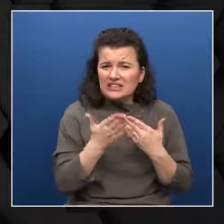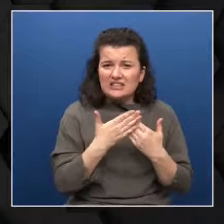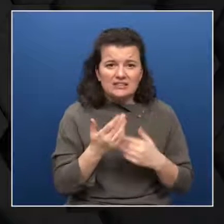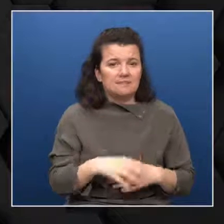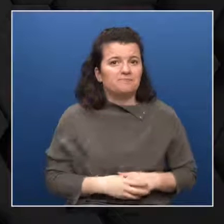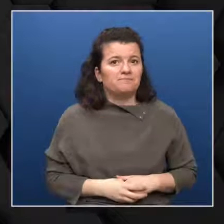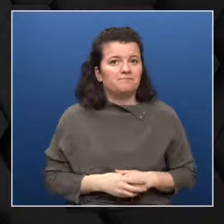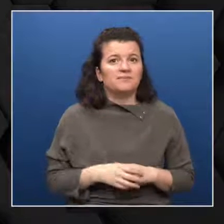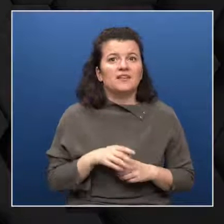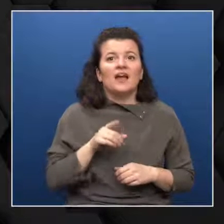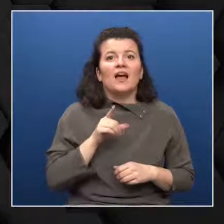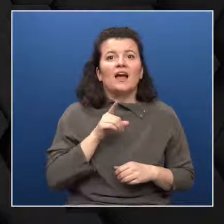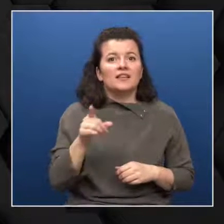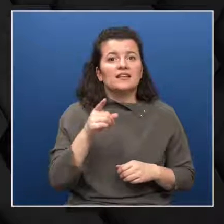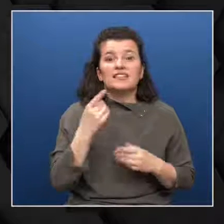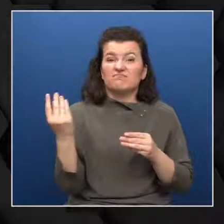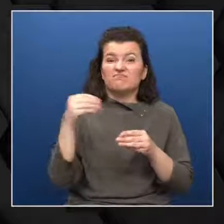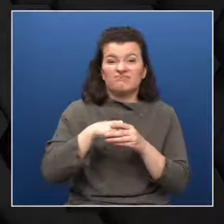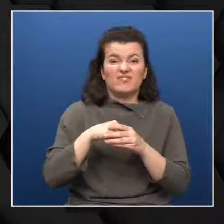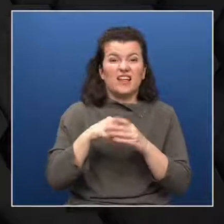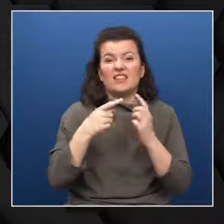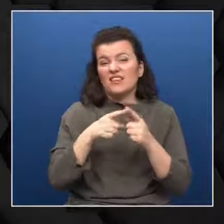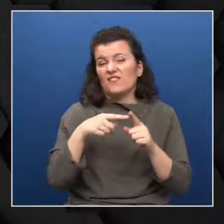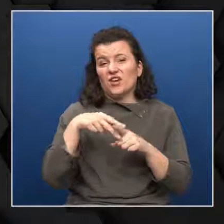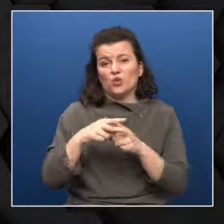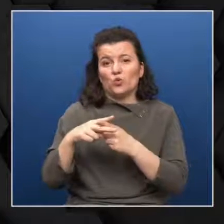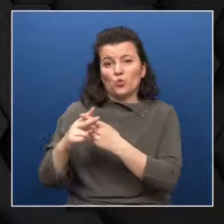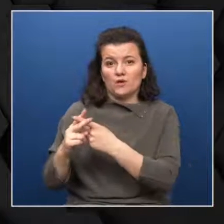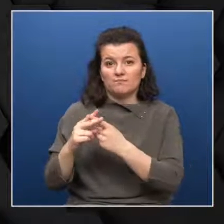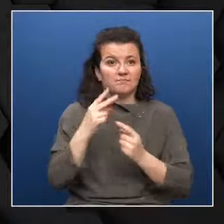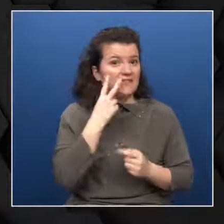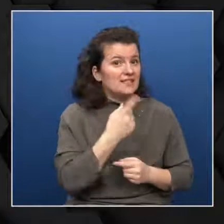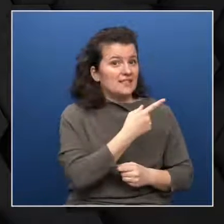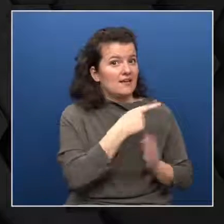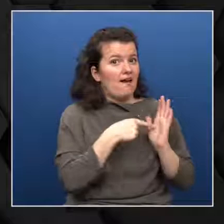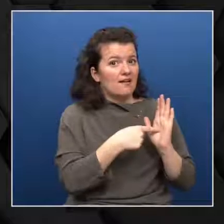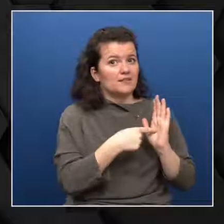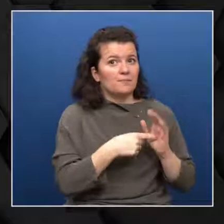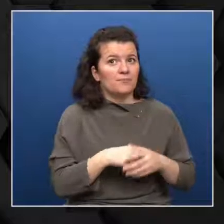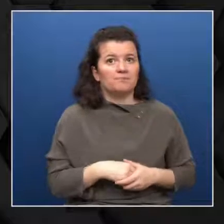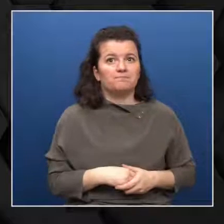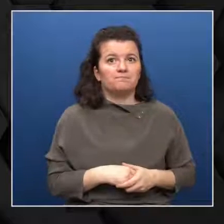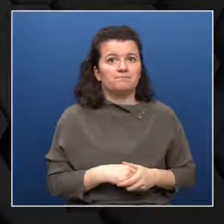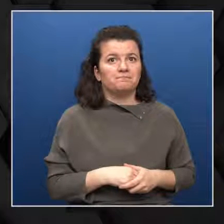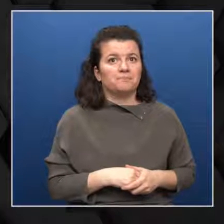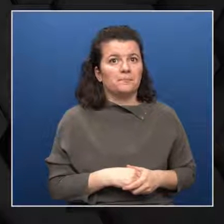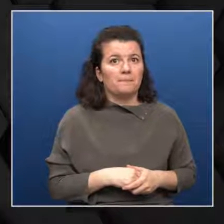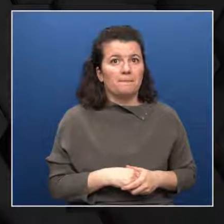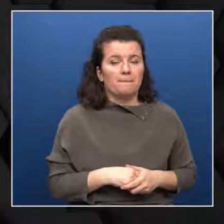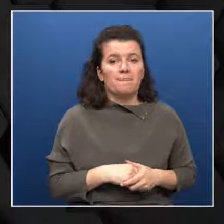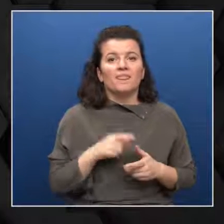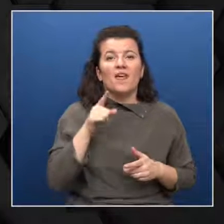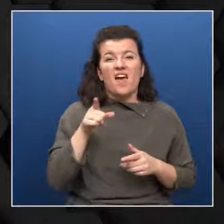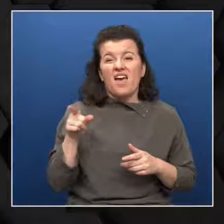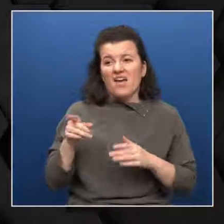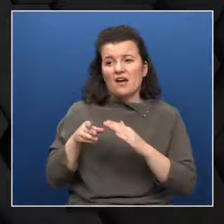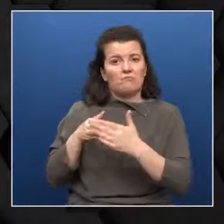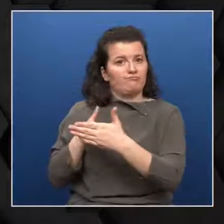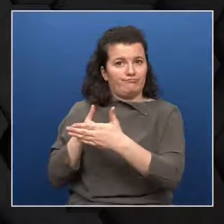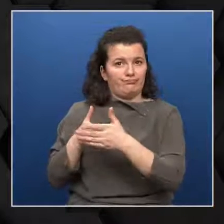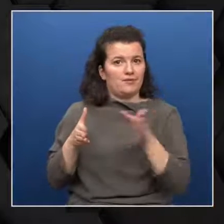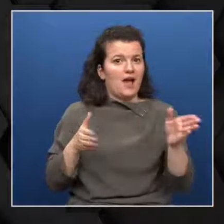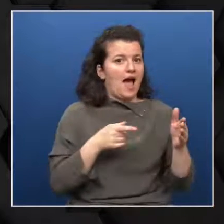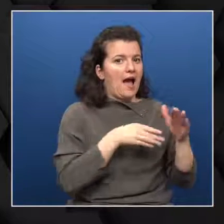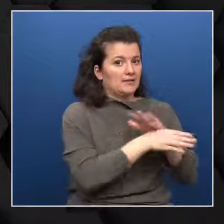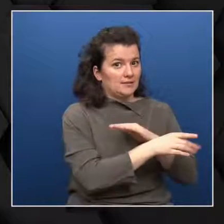with other tools that I mentioned there before. So let's click on tab stops here. Now, the inaccessible one, they've gone in